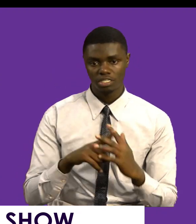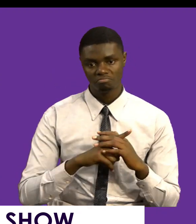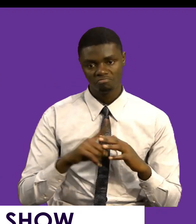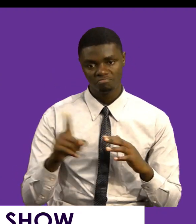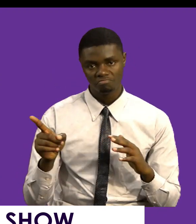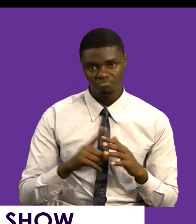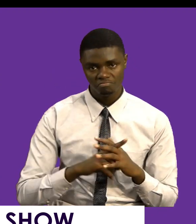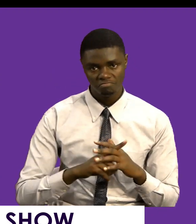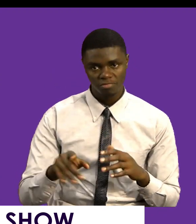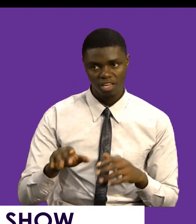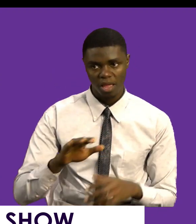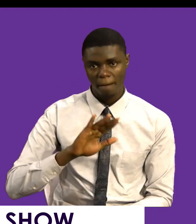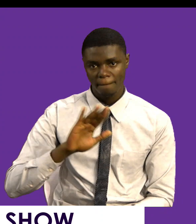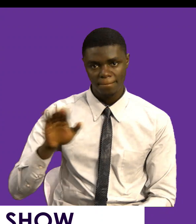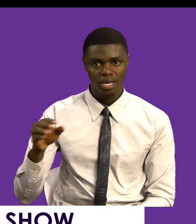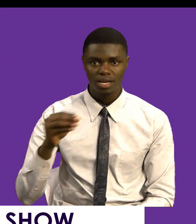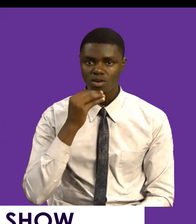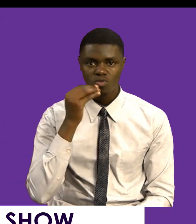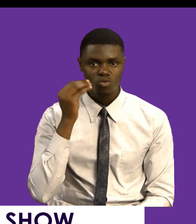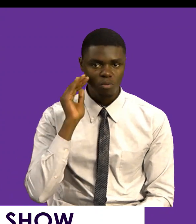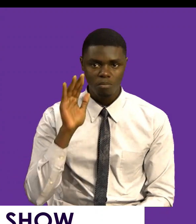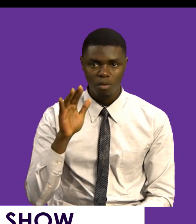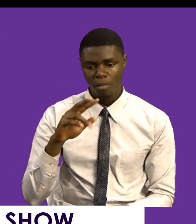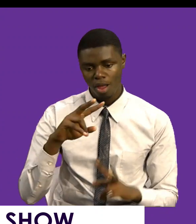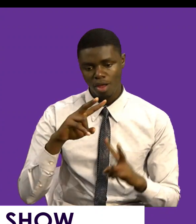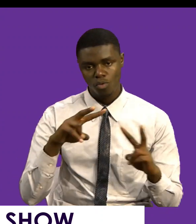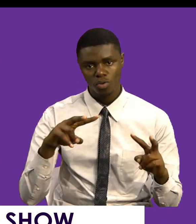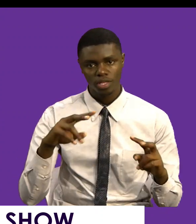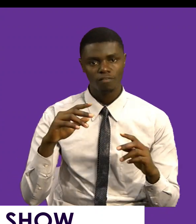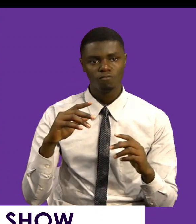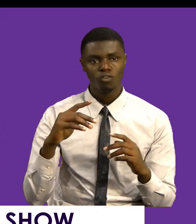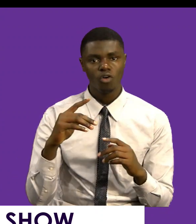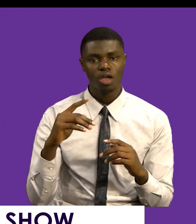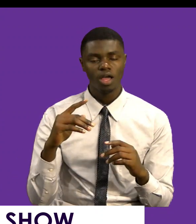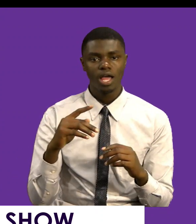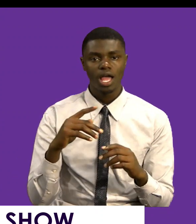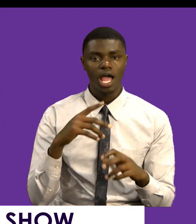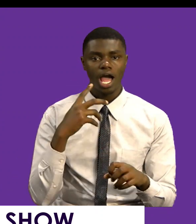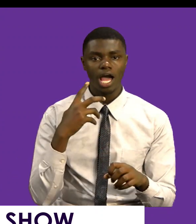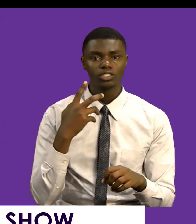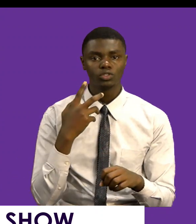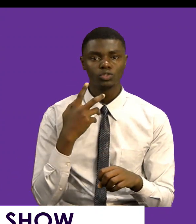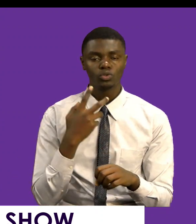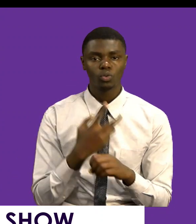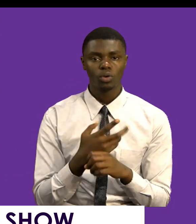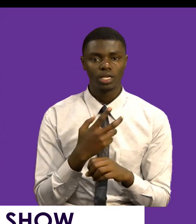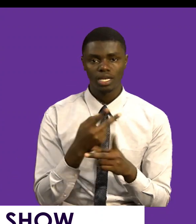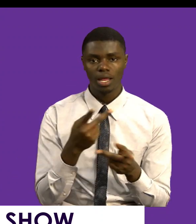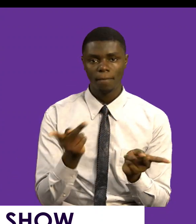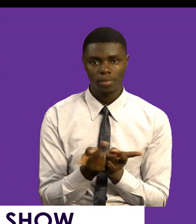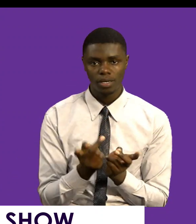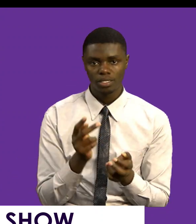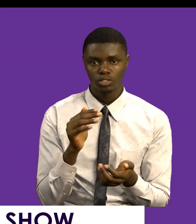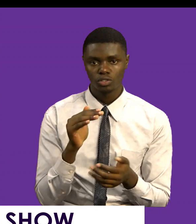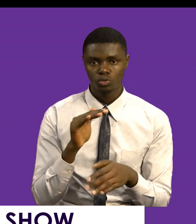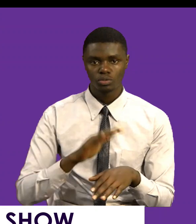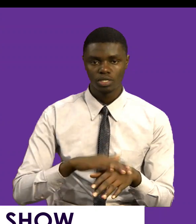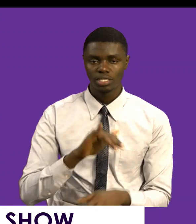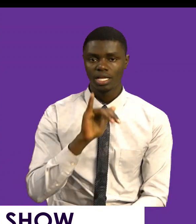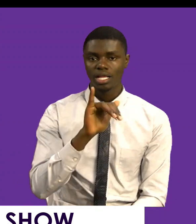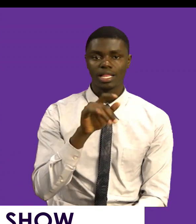back, looking for a solid person, a solid place to touch. It is a